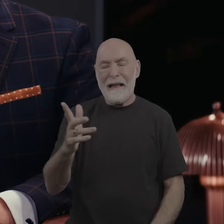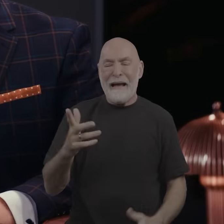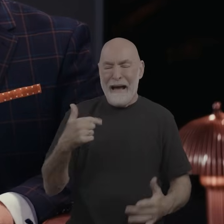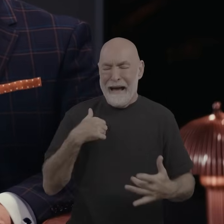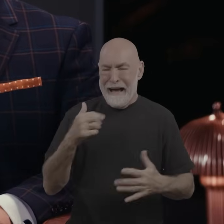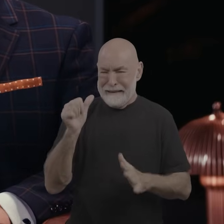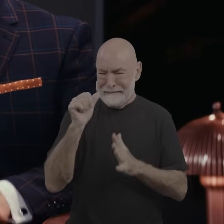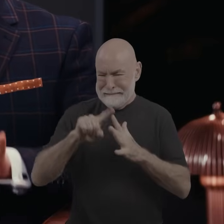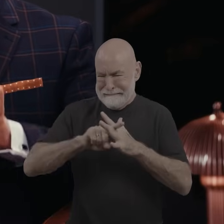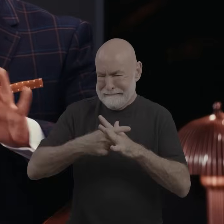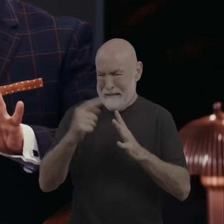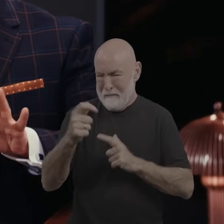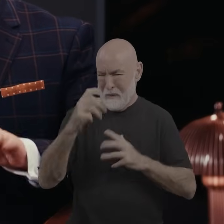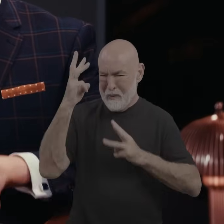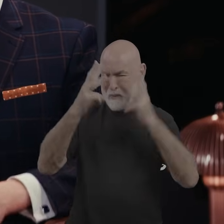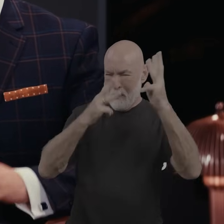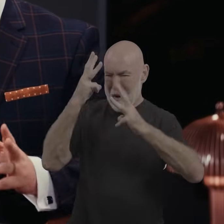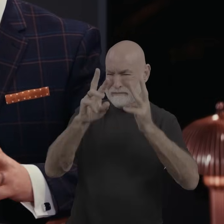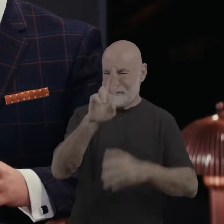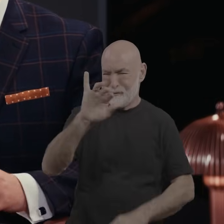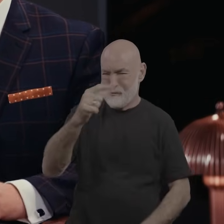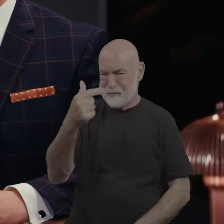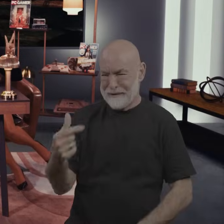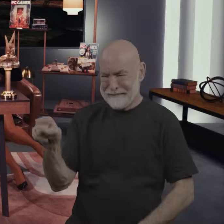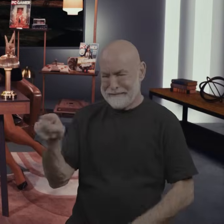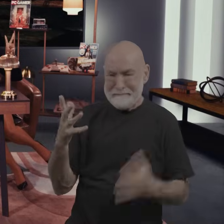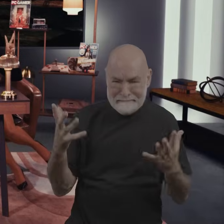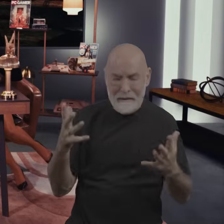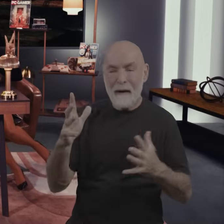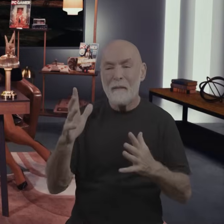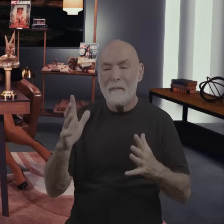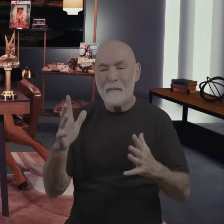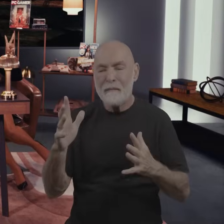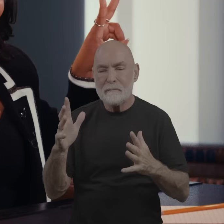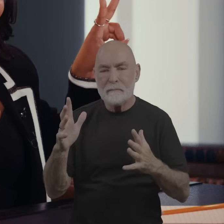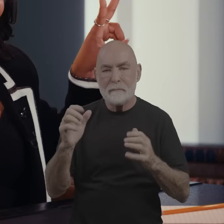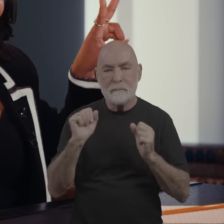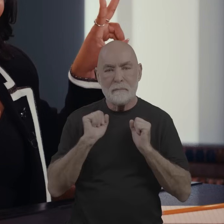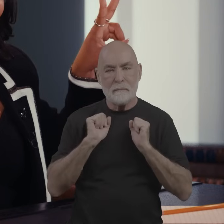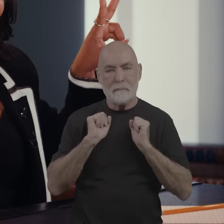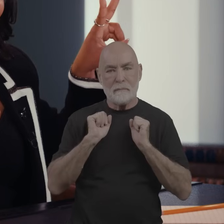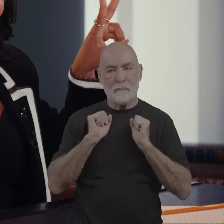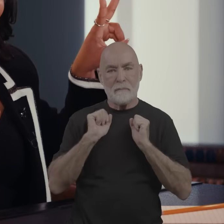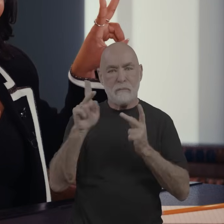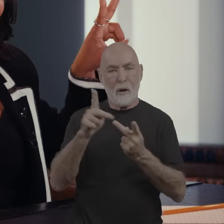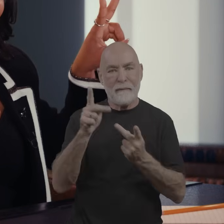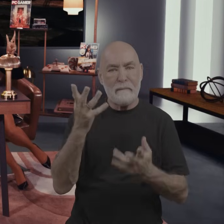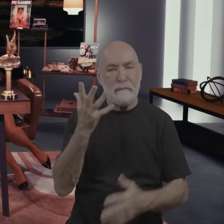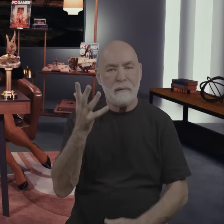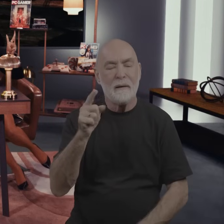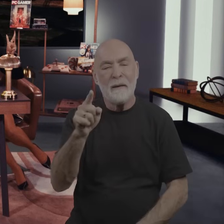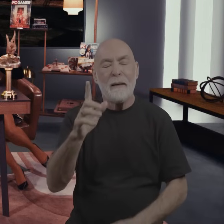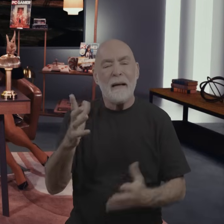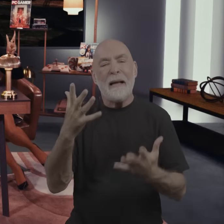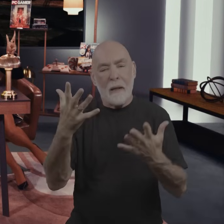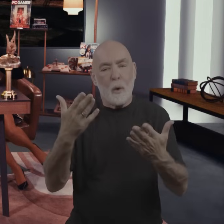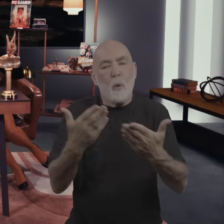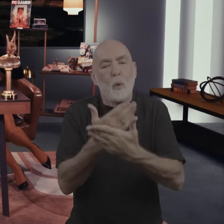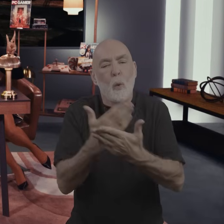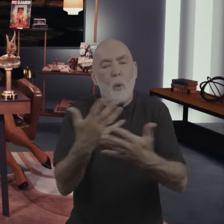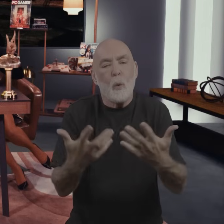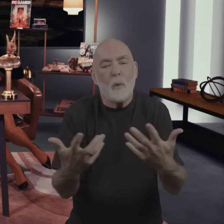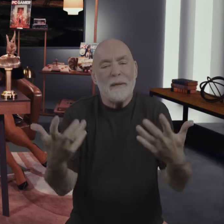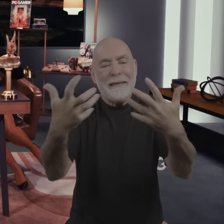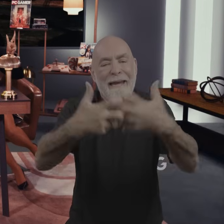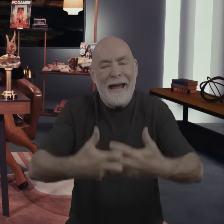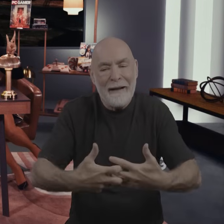Not gonna lie, I'm starting to get a little bit worried about the rig booting, but oh, perfect. In the meantime, here's some